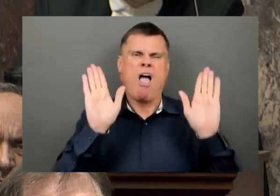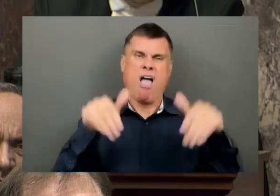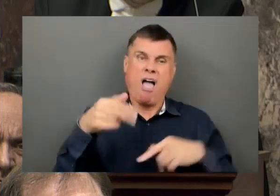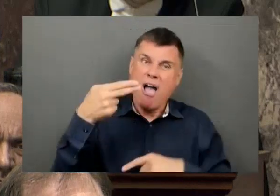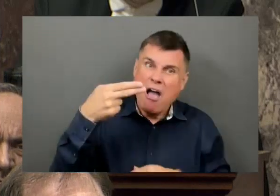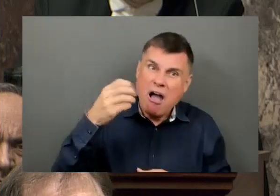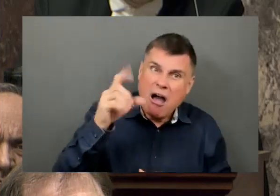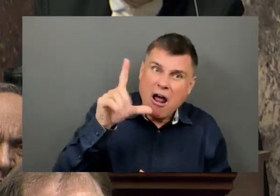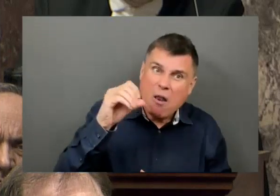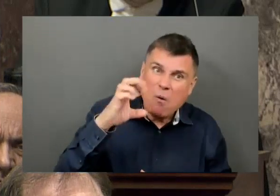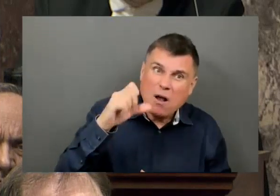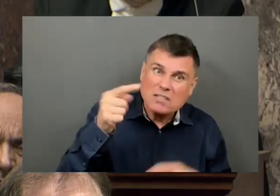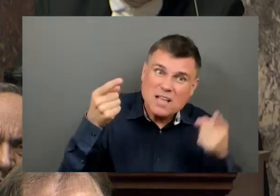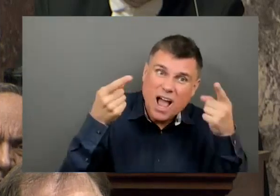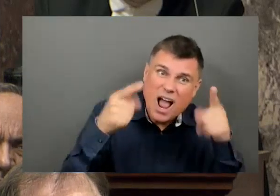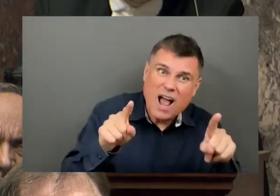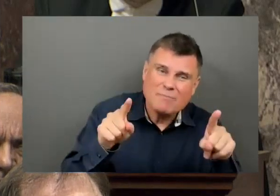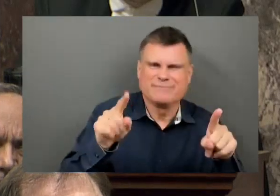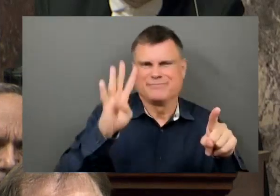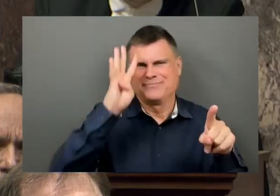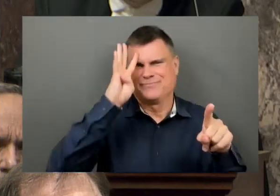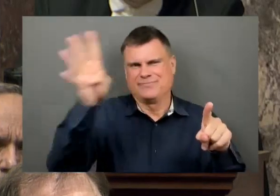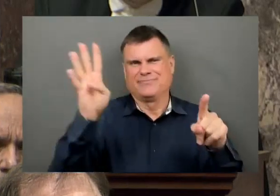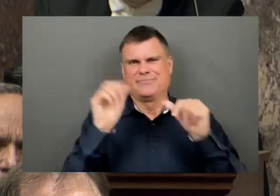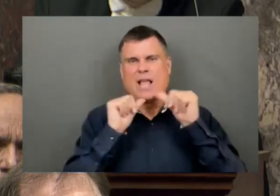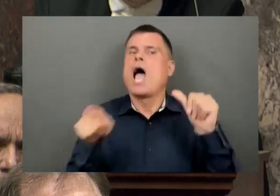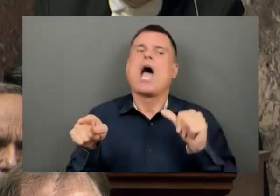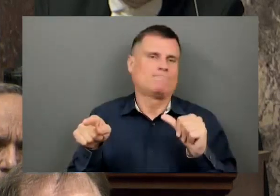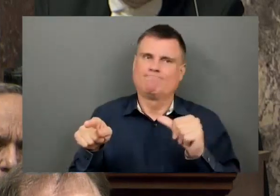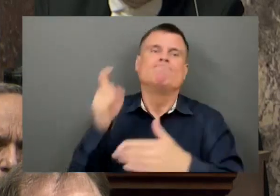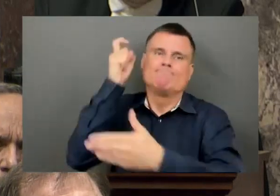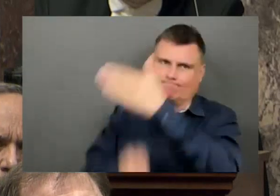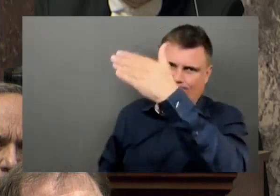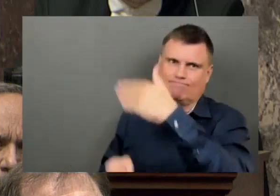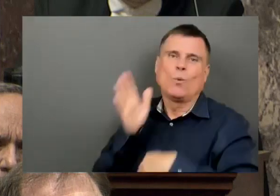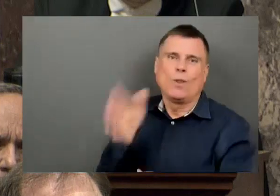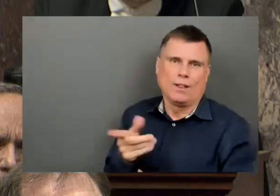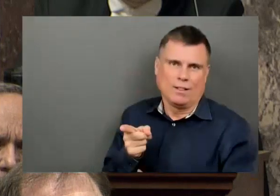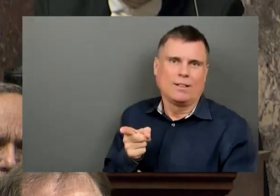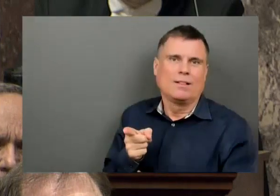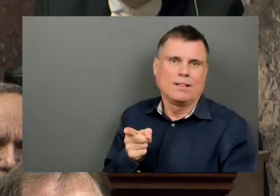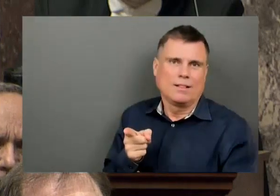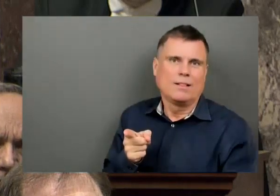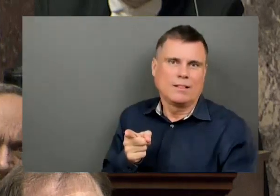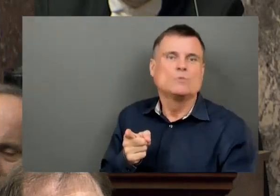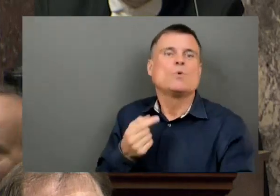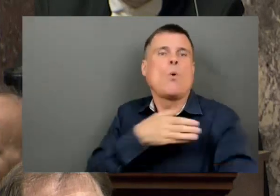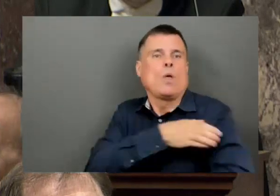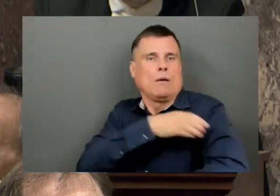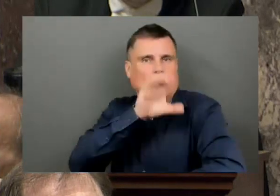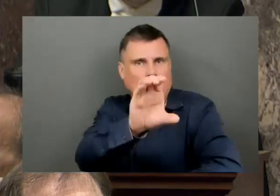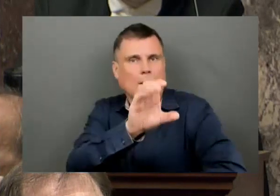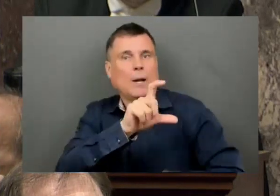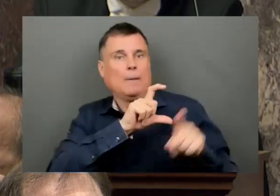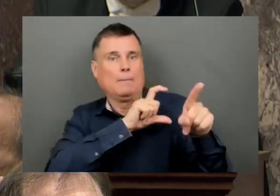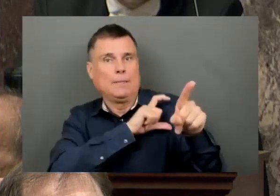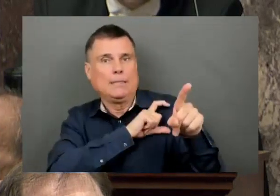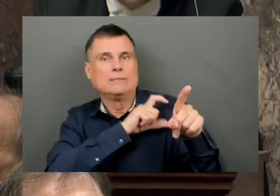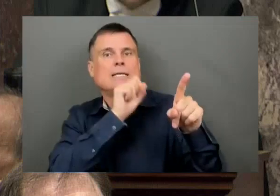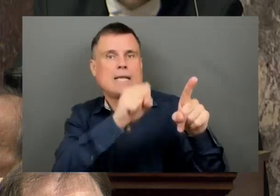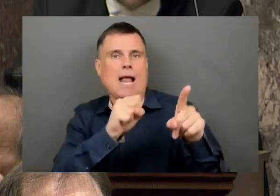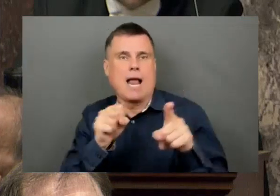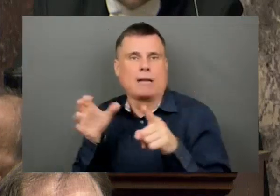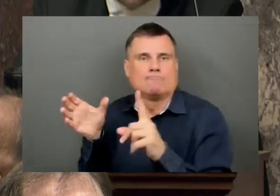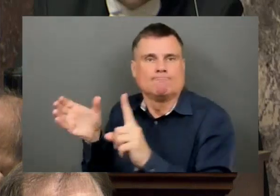that we can enable law enforcement to go to courts and address hate crimes more effectively. We have been, I can't talk about